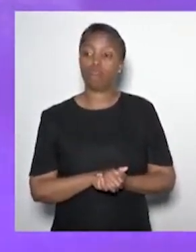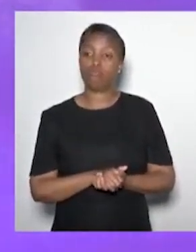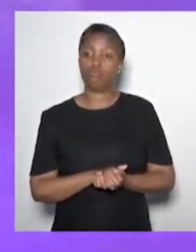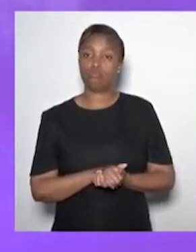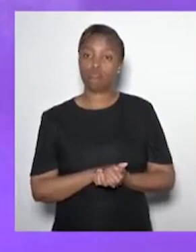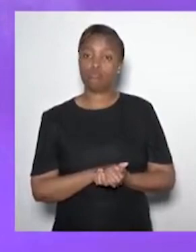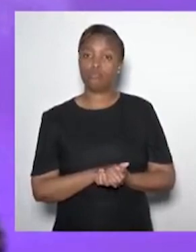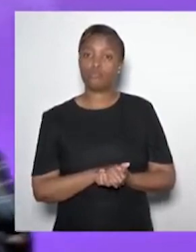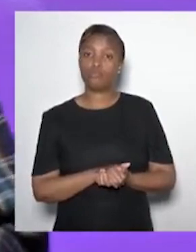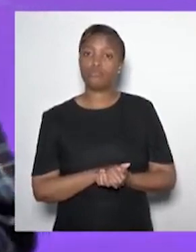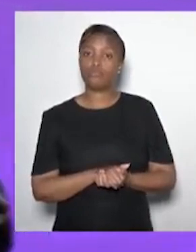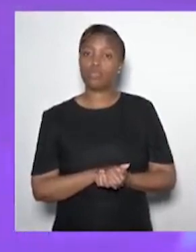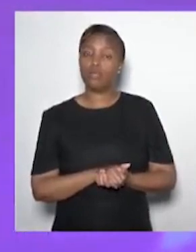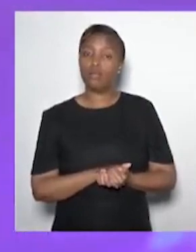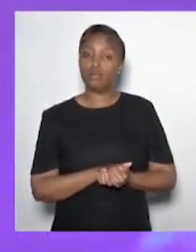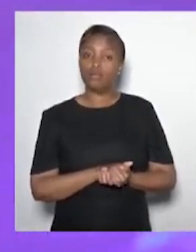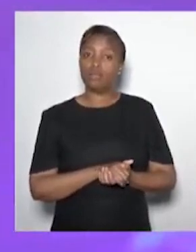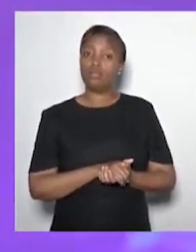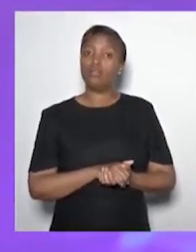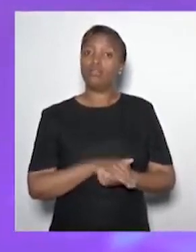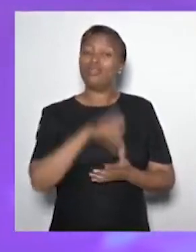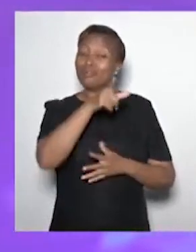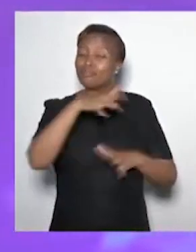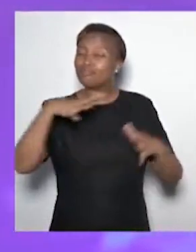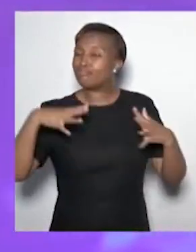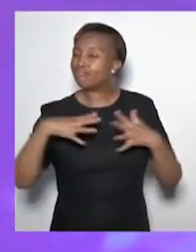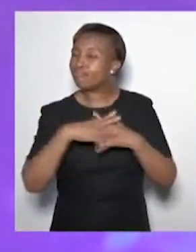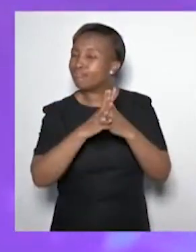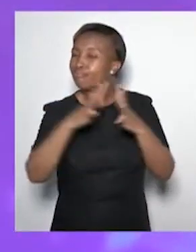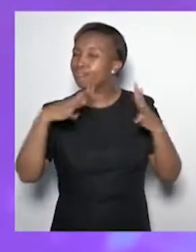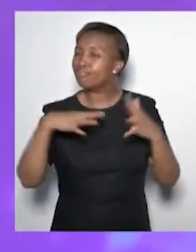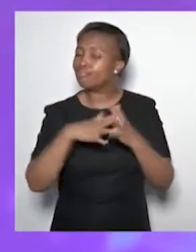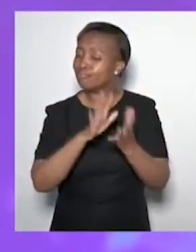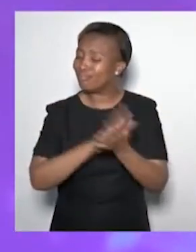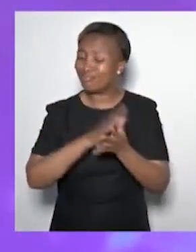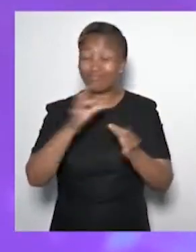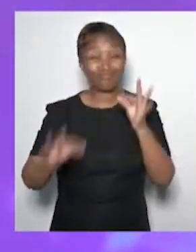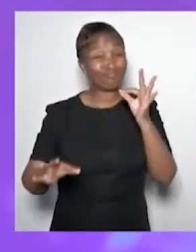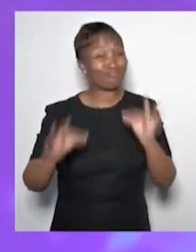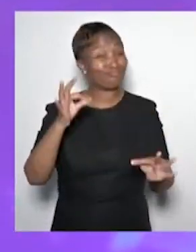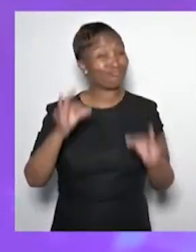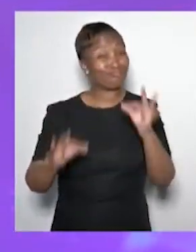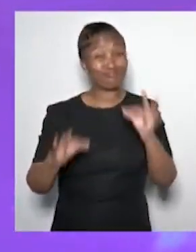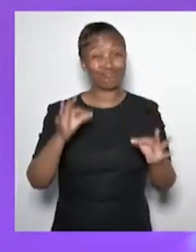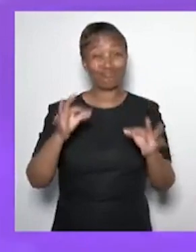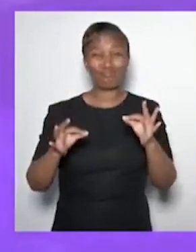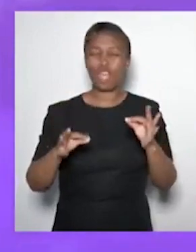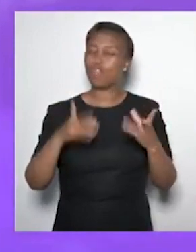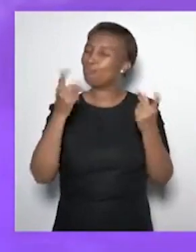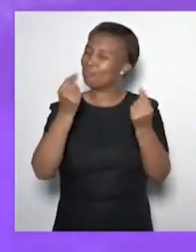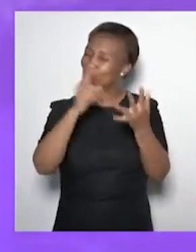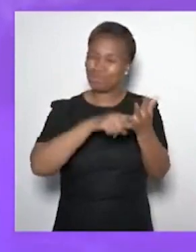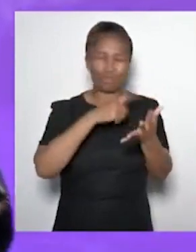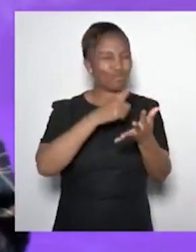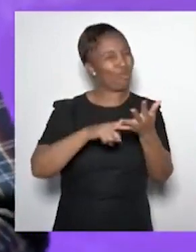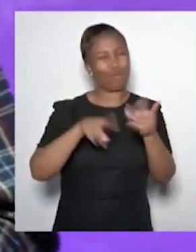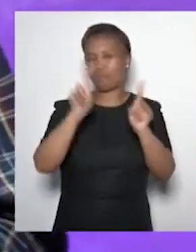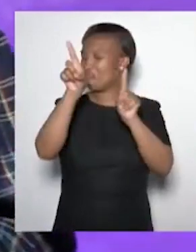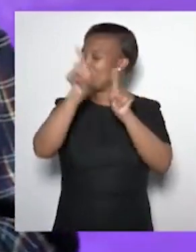Loko u pfanganyisa kereke na tipolitiki, u onhile.